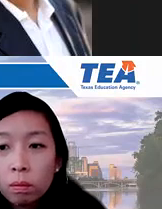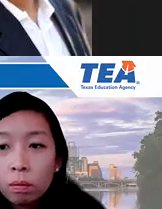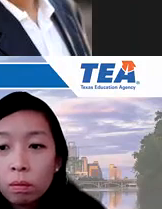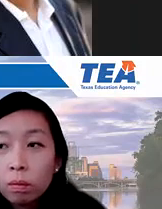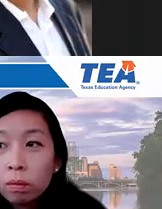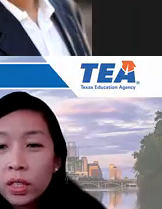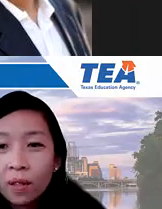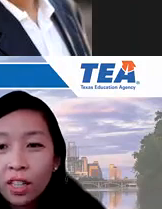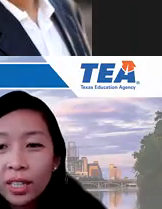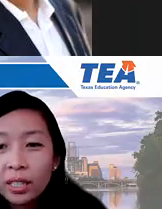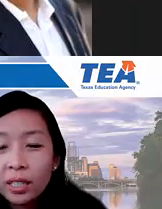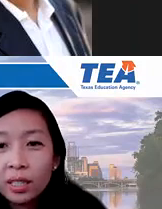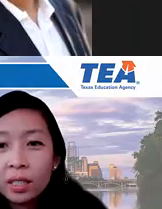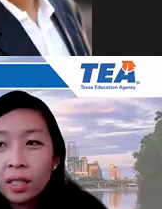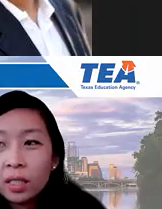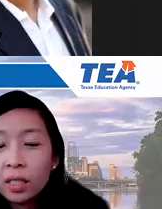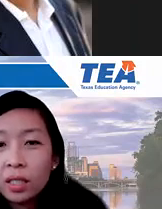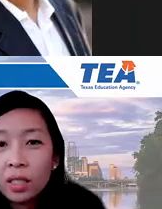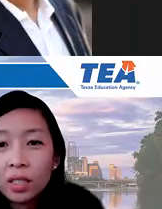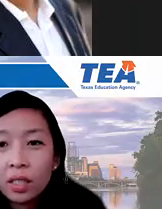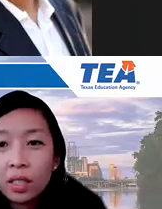That looks good. Okay, great.